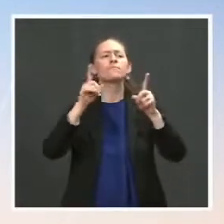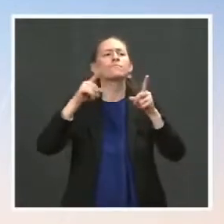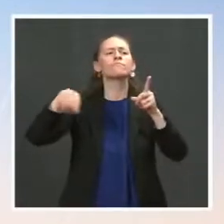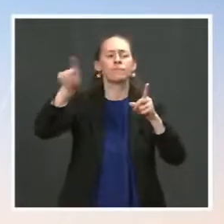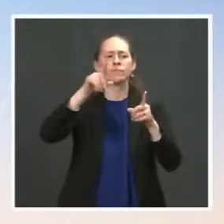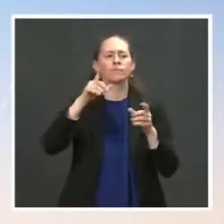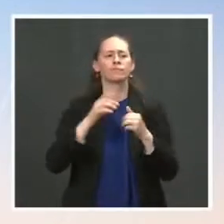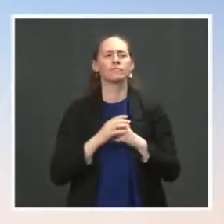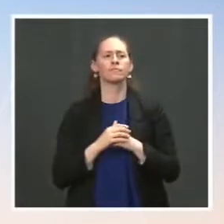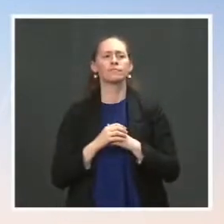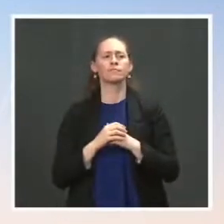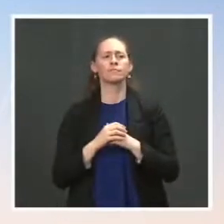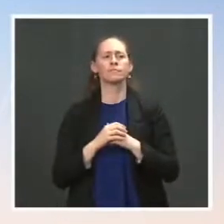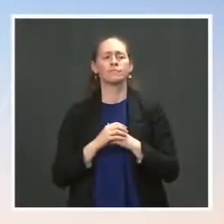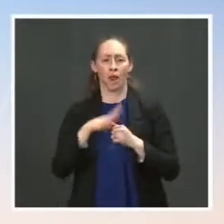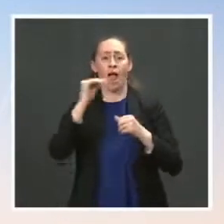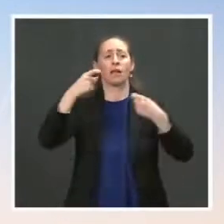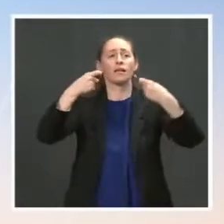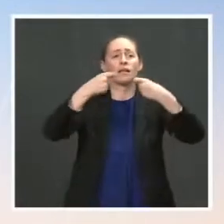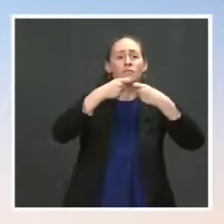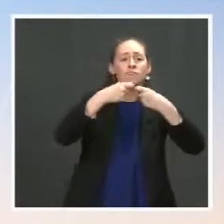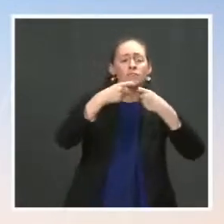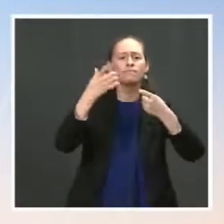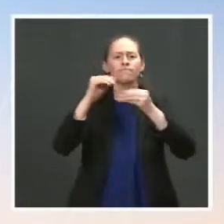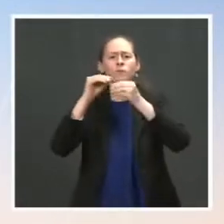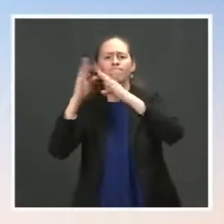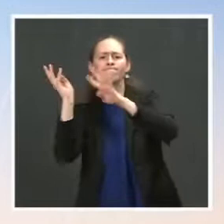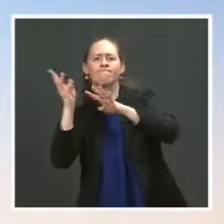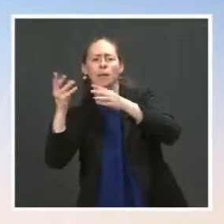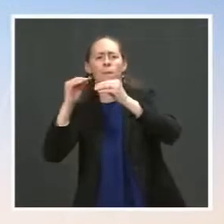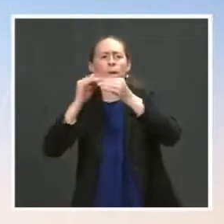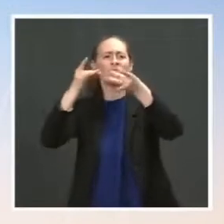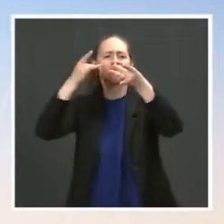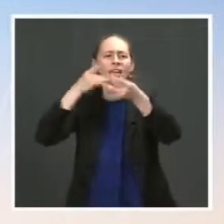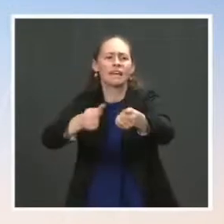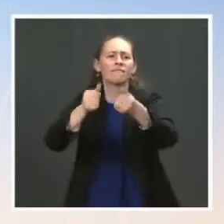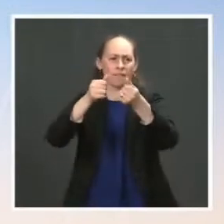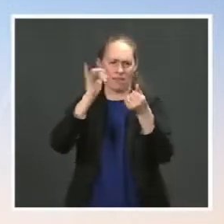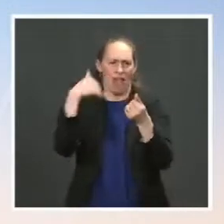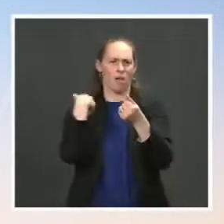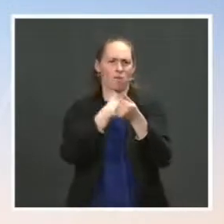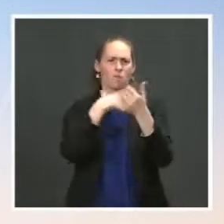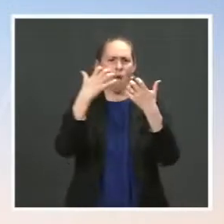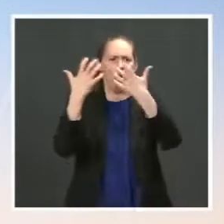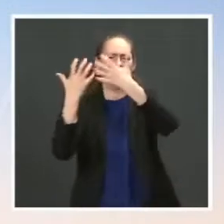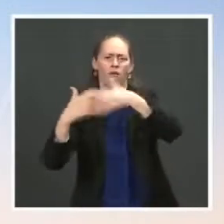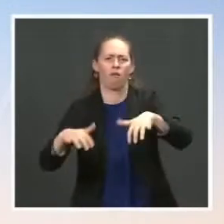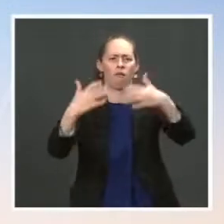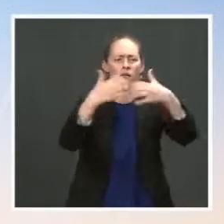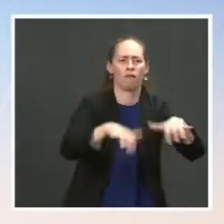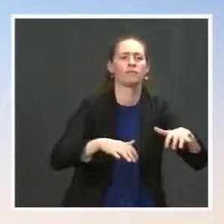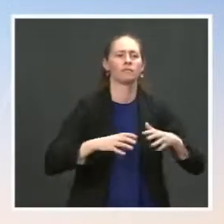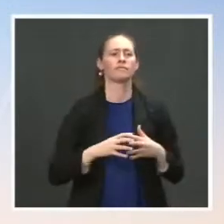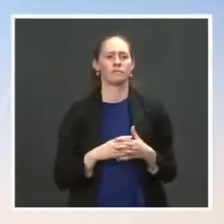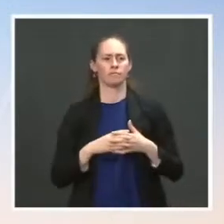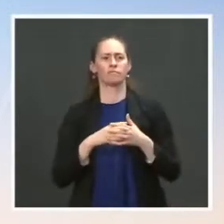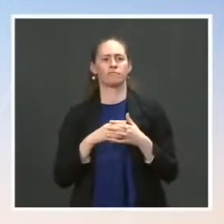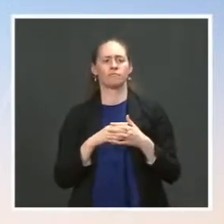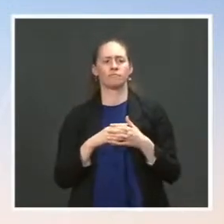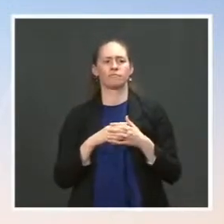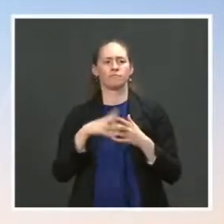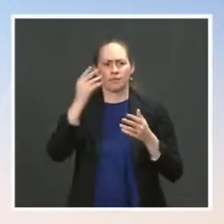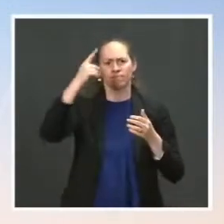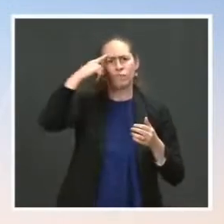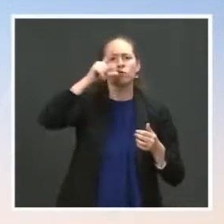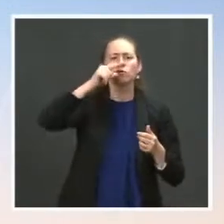energy efficiency. We believe it provides a robust funding level for the military forces needed to deter war and ensure our nation's